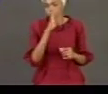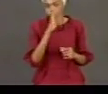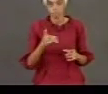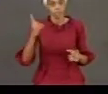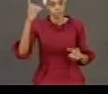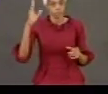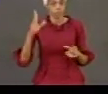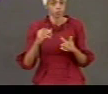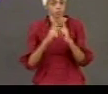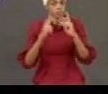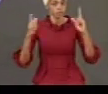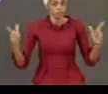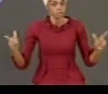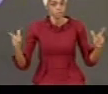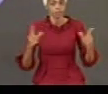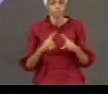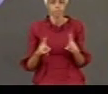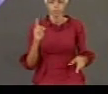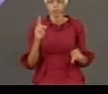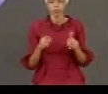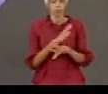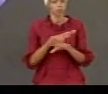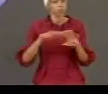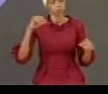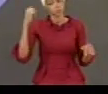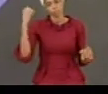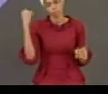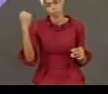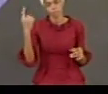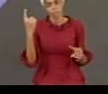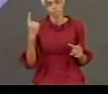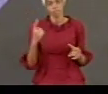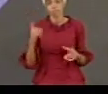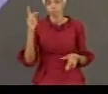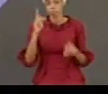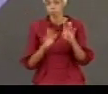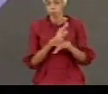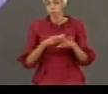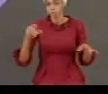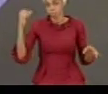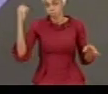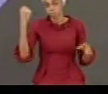great. But the people did not understand God